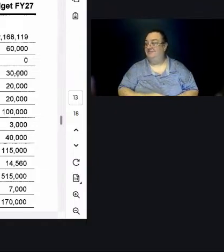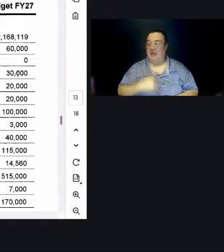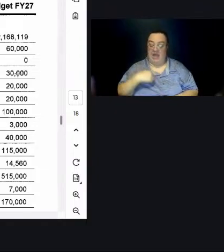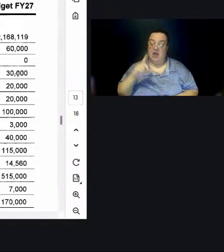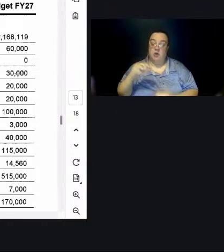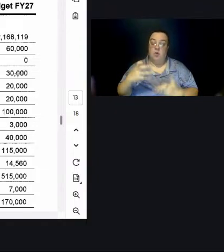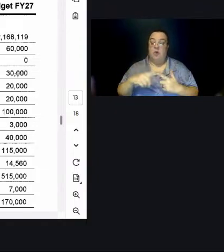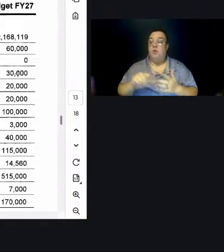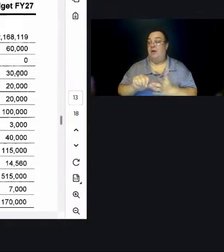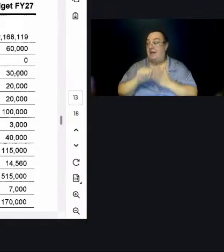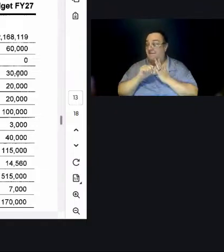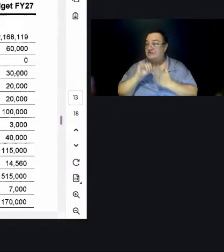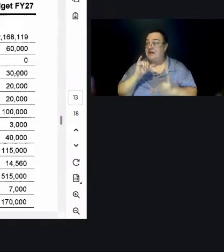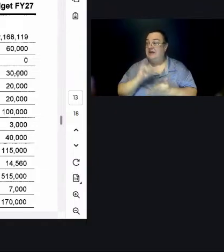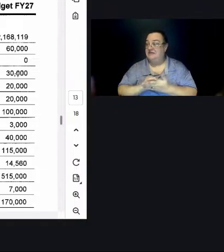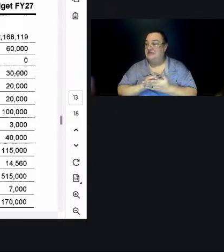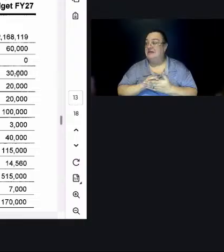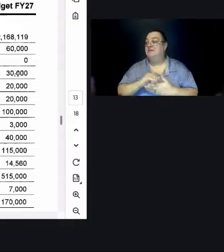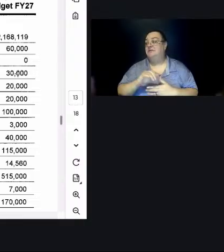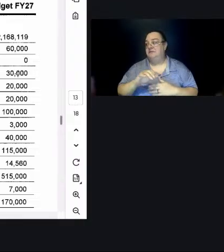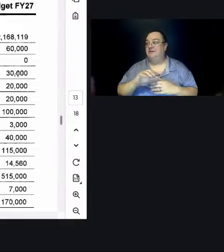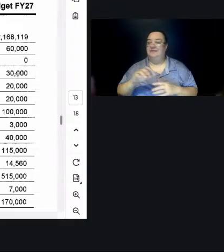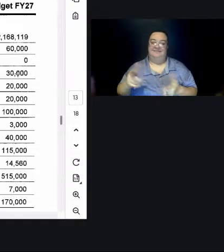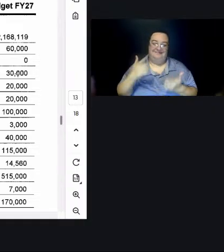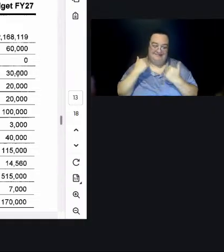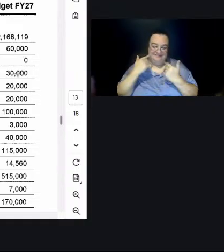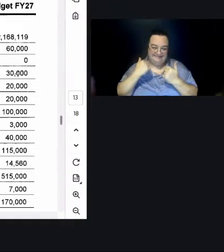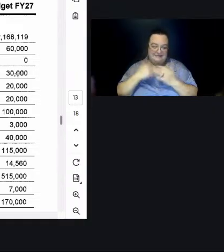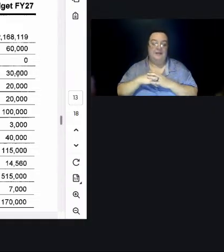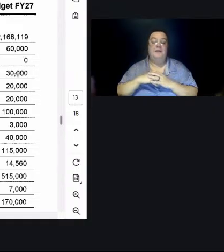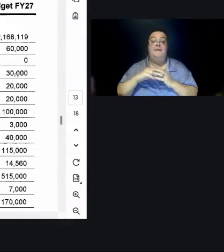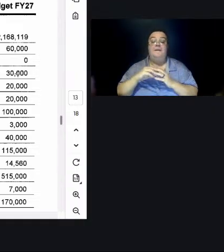okay? Yeah, I know.